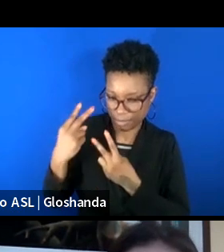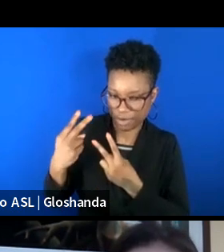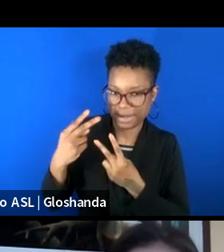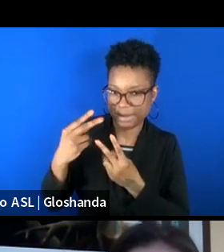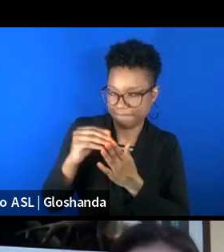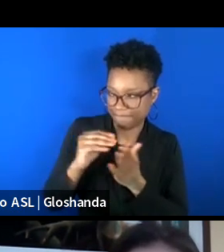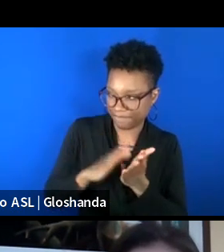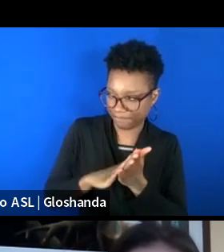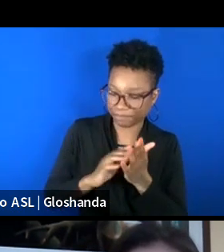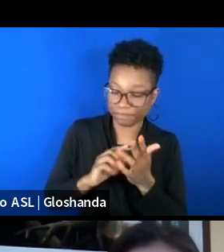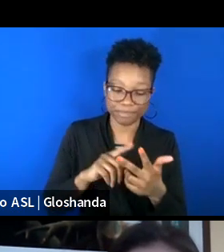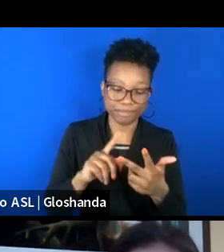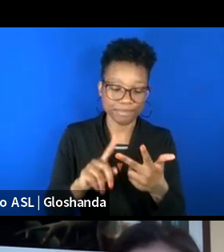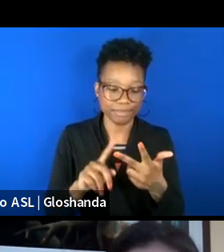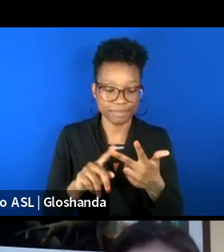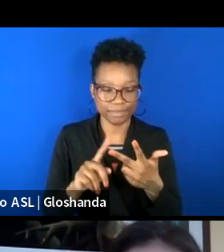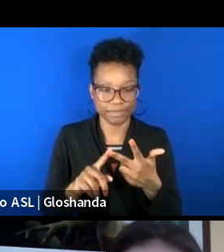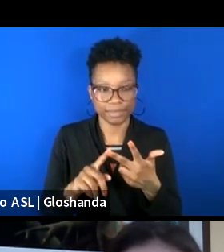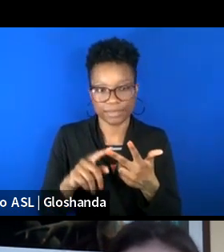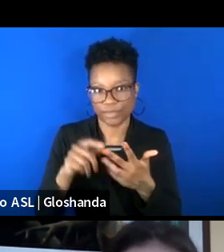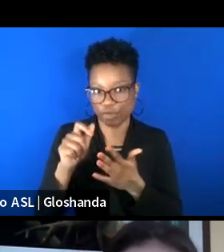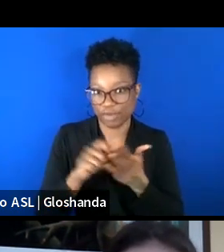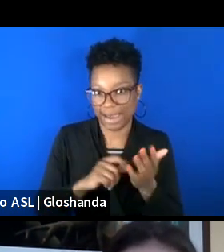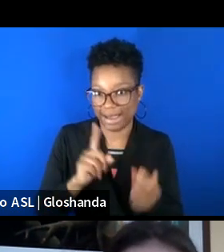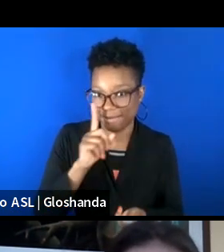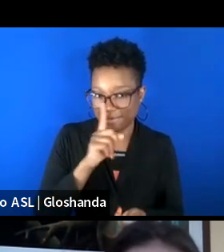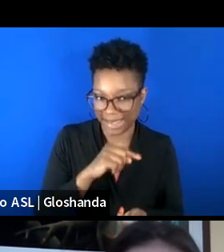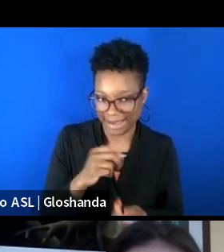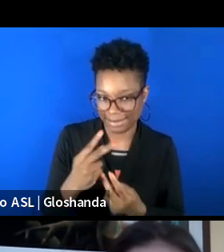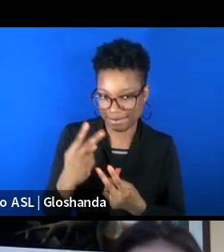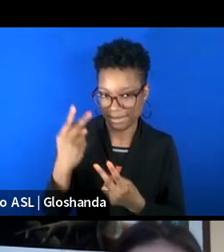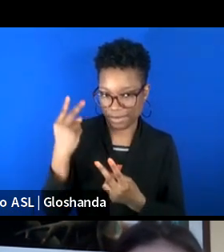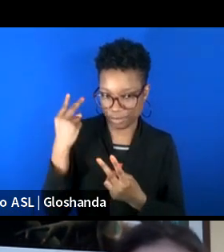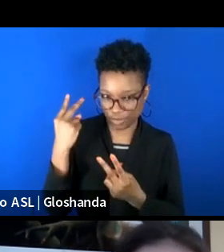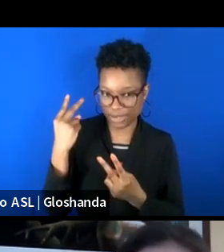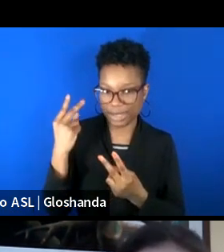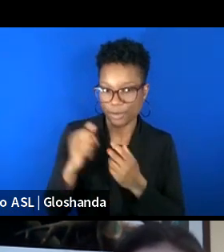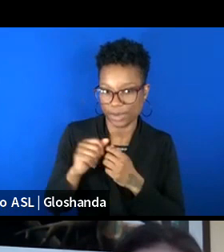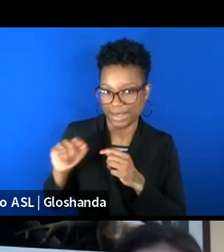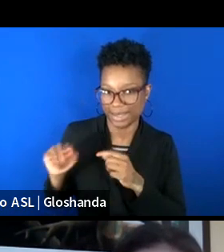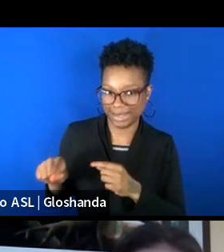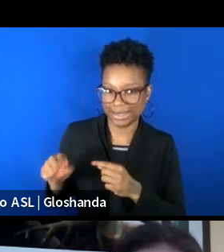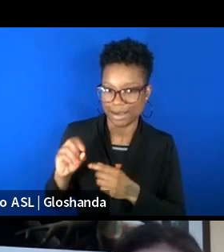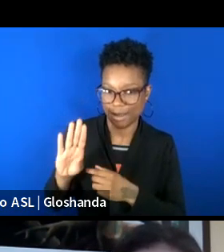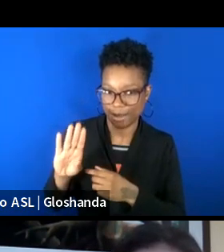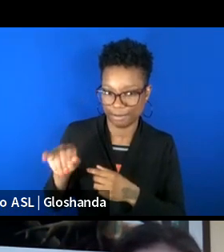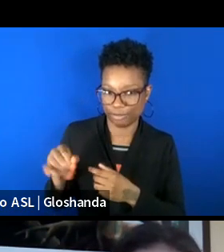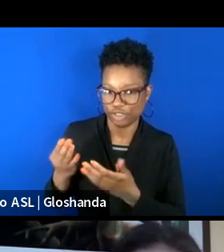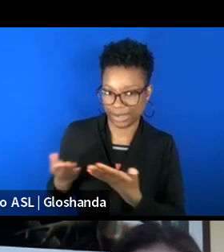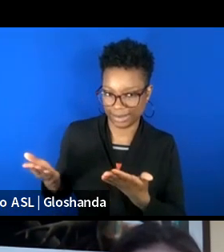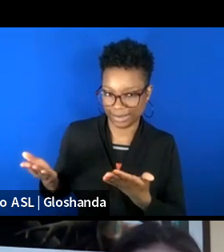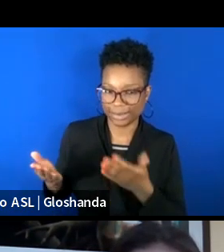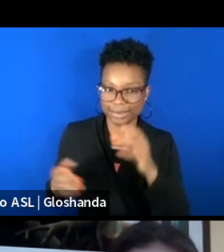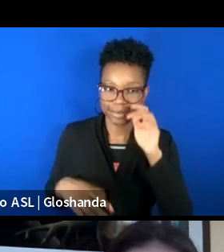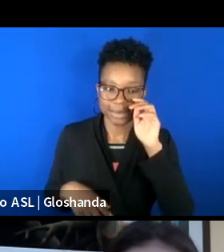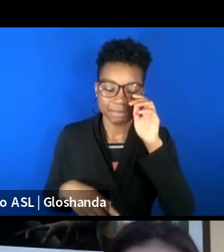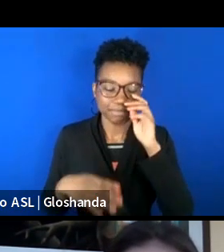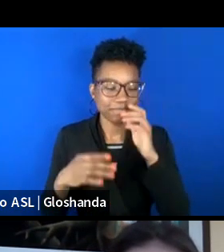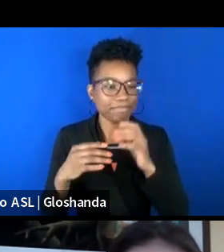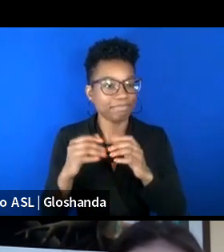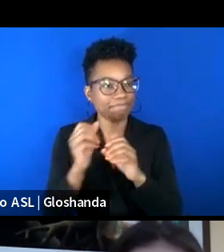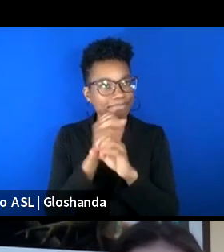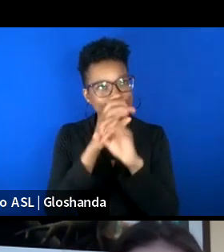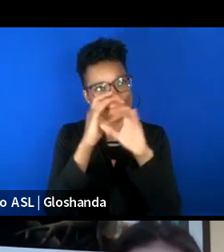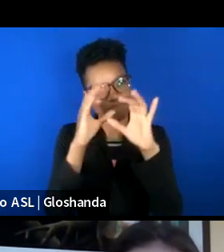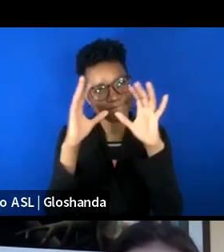And the third step is to write a fake memory with the object. So imagine yourself